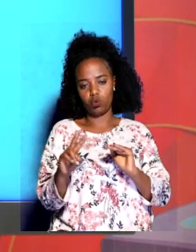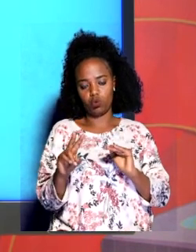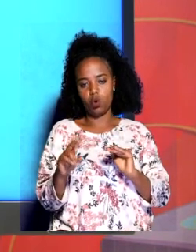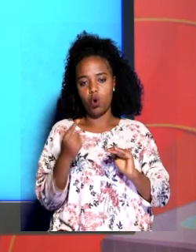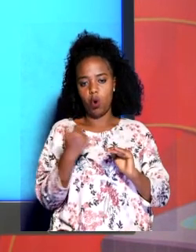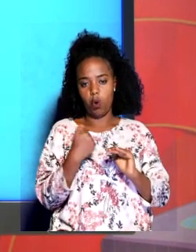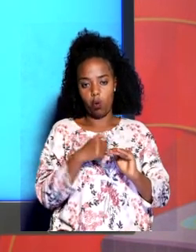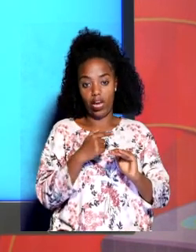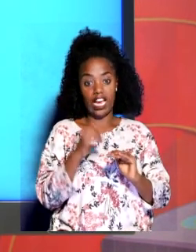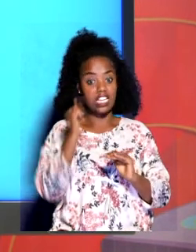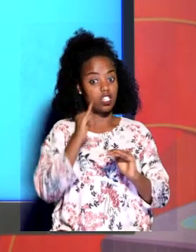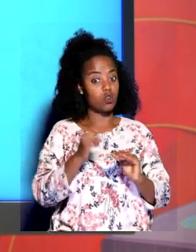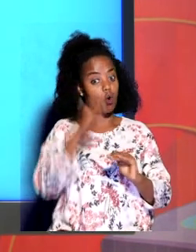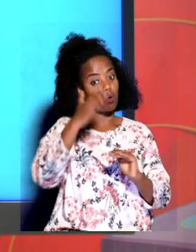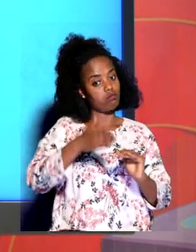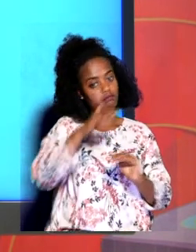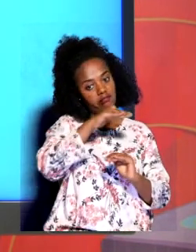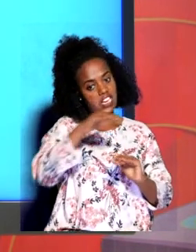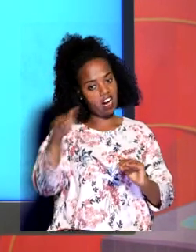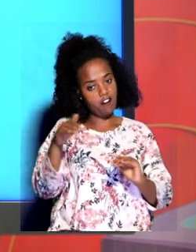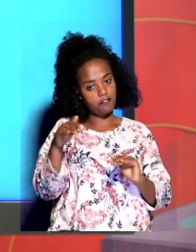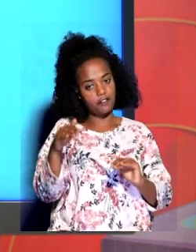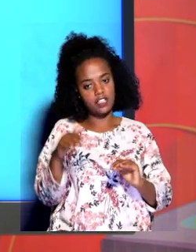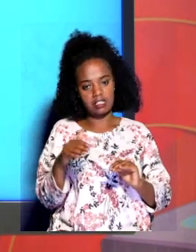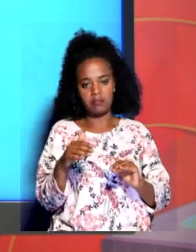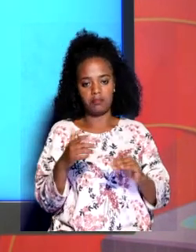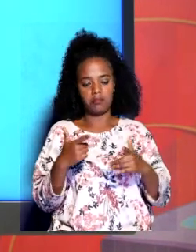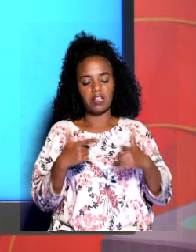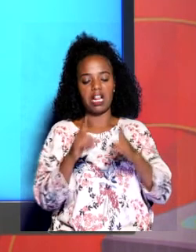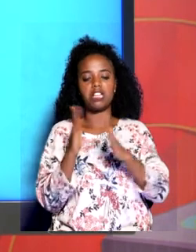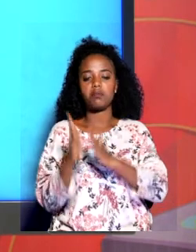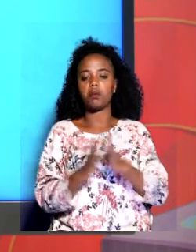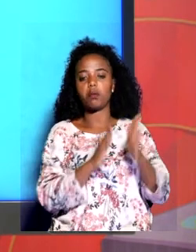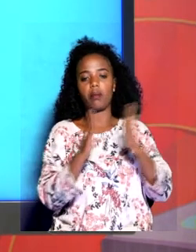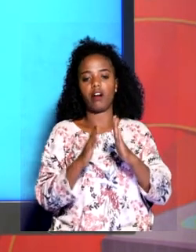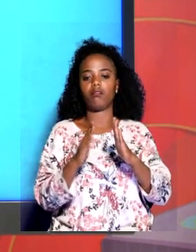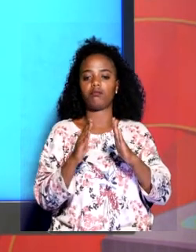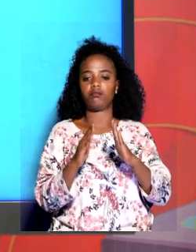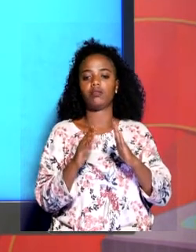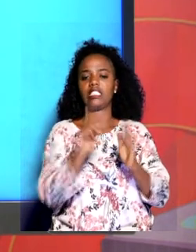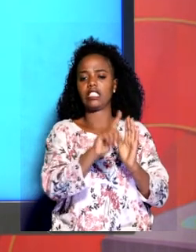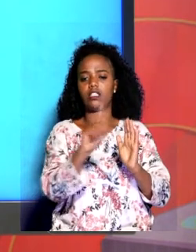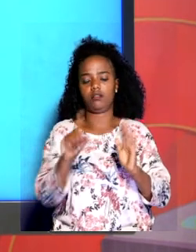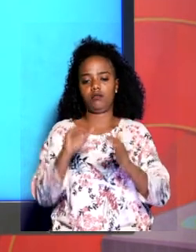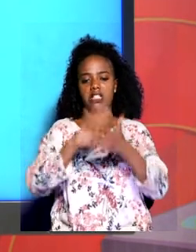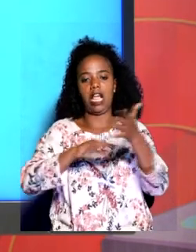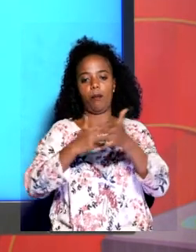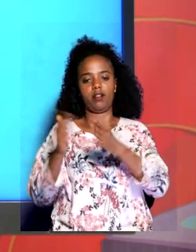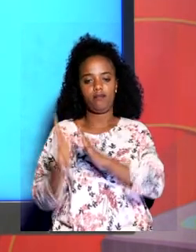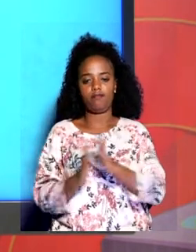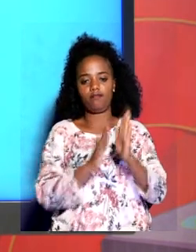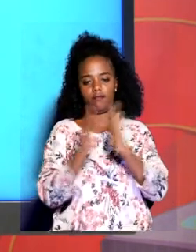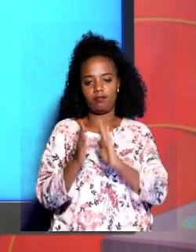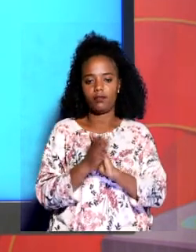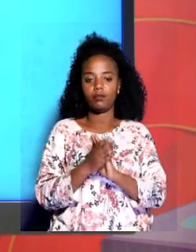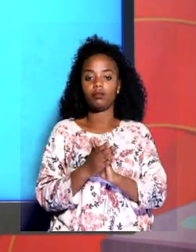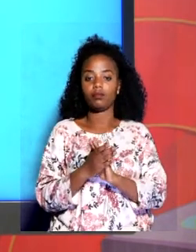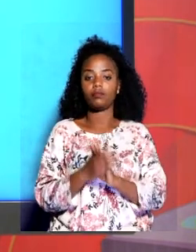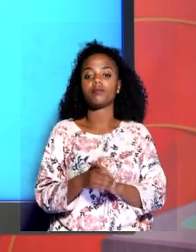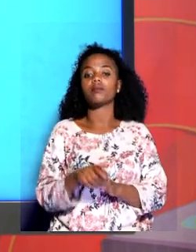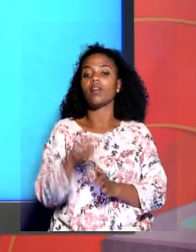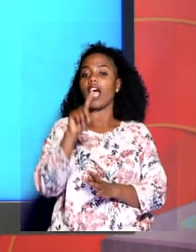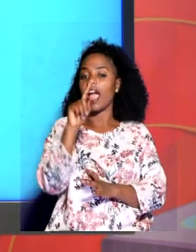We will draw a graph for this part, and let's just prepare a table for each. And here we have